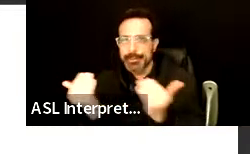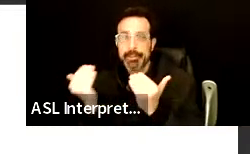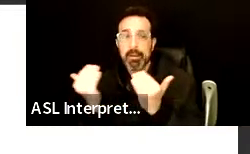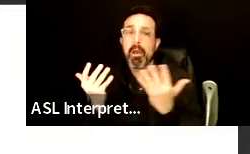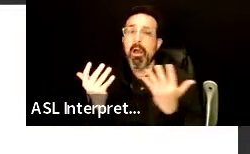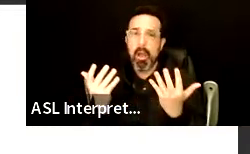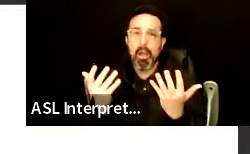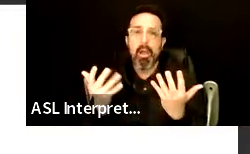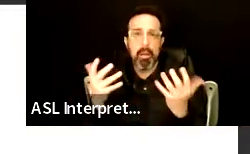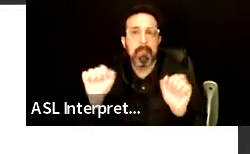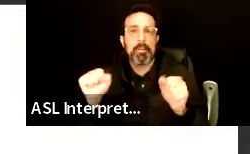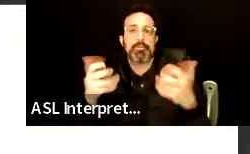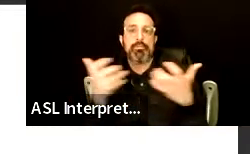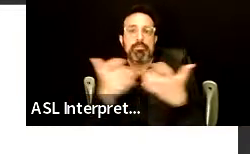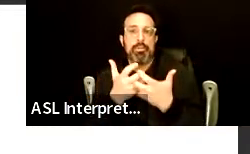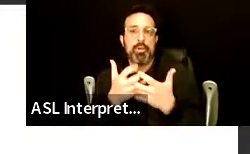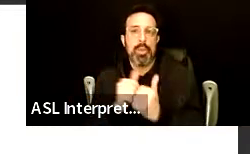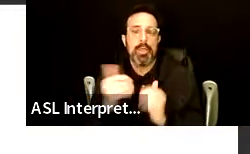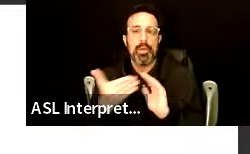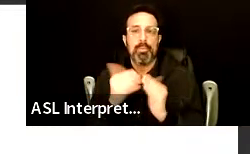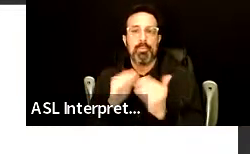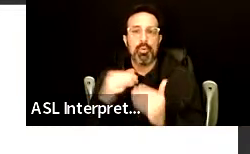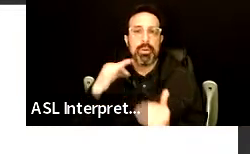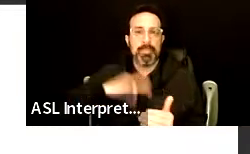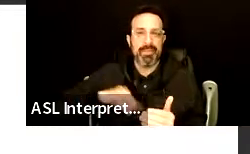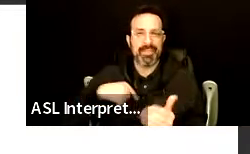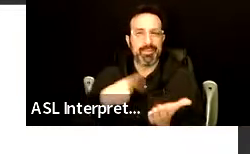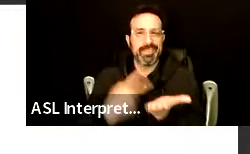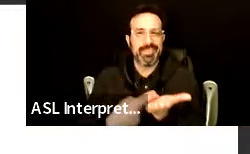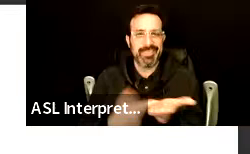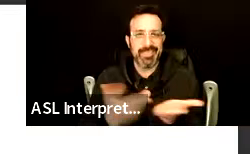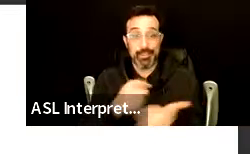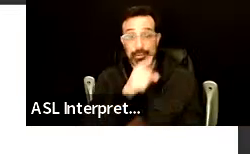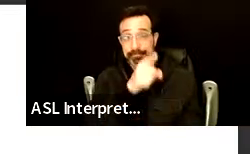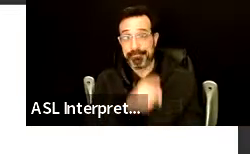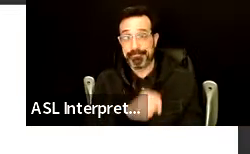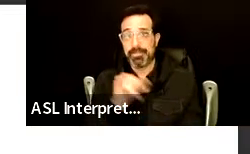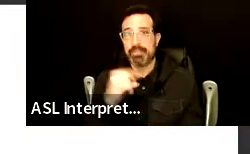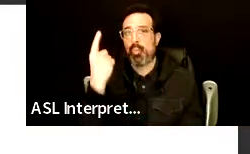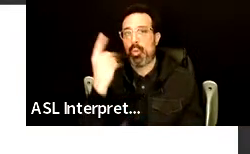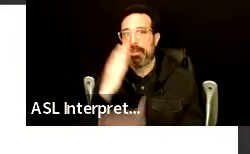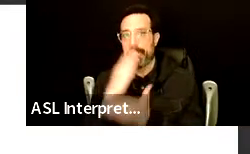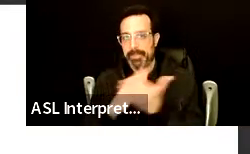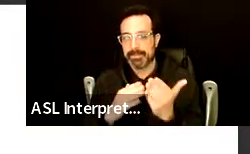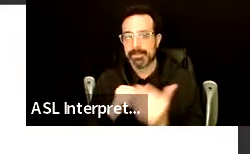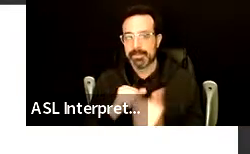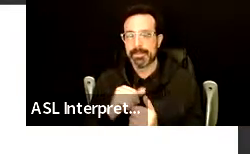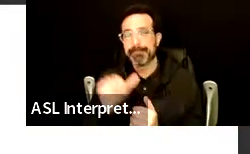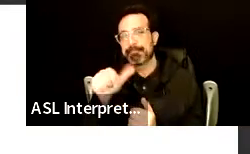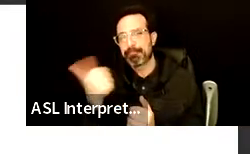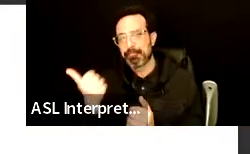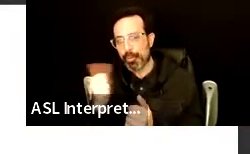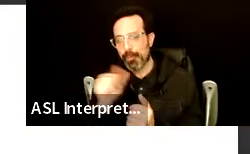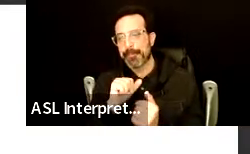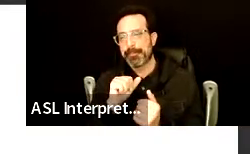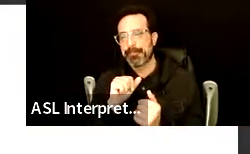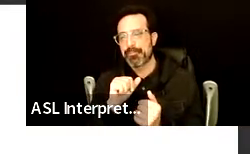potentially align with our community benefits that we are talking about here. So that is one of the pieces. Another is